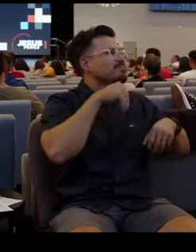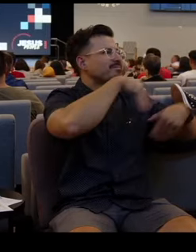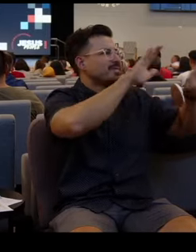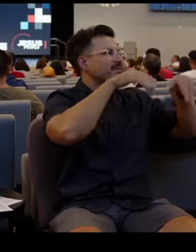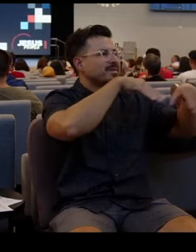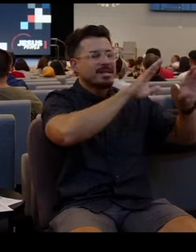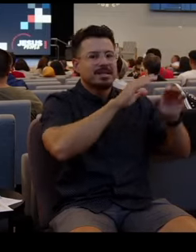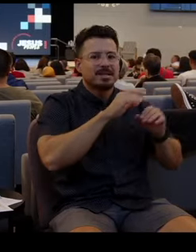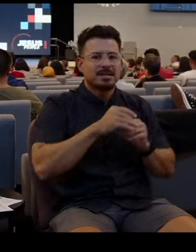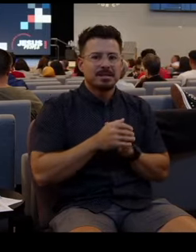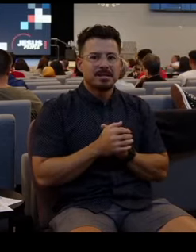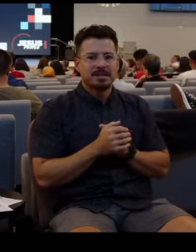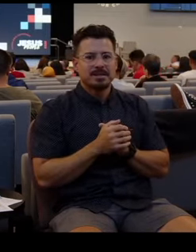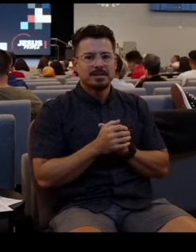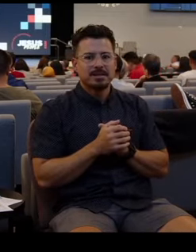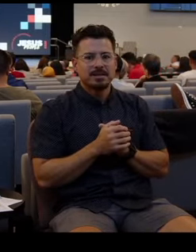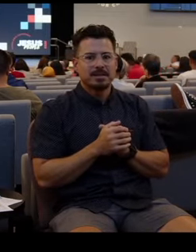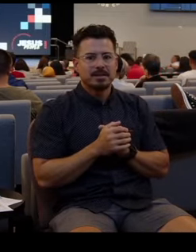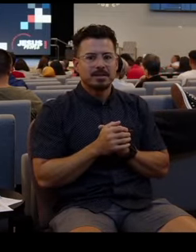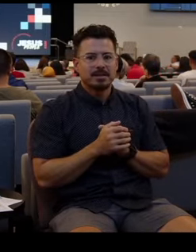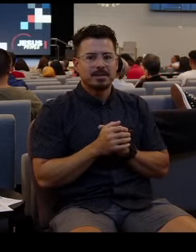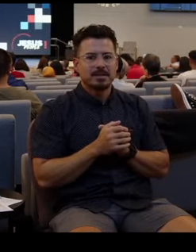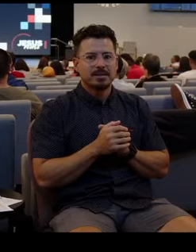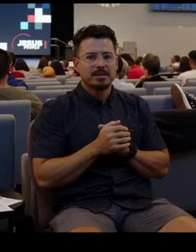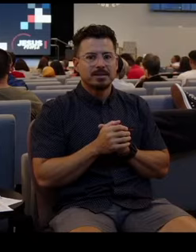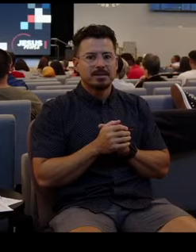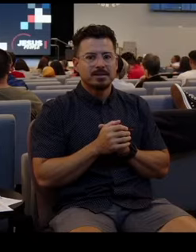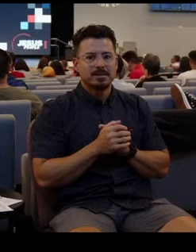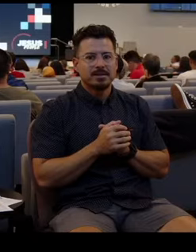You're taking people's money. You're accountable.